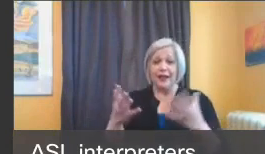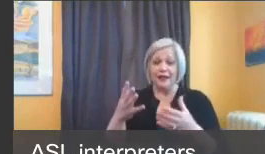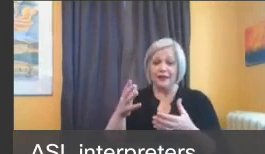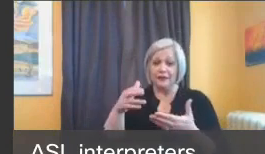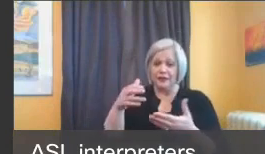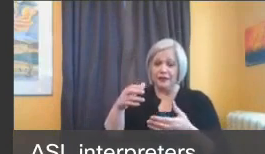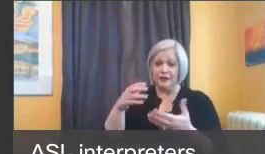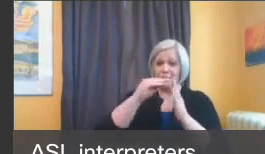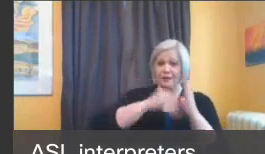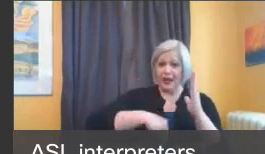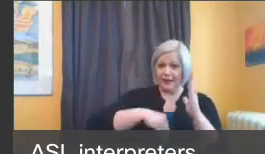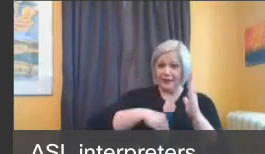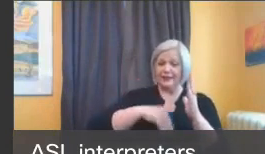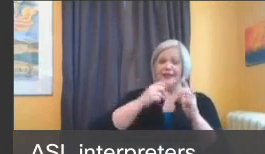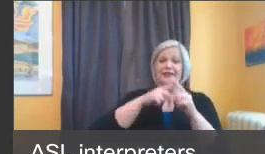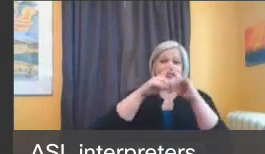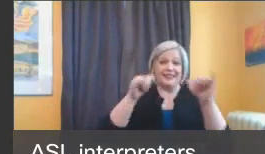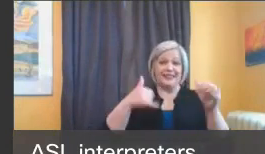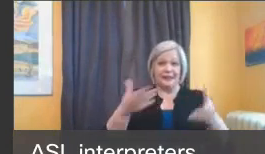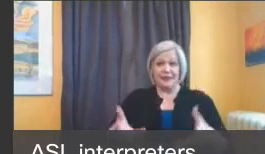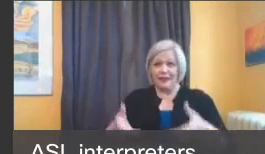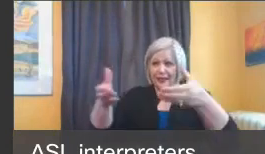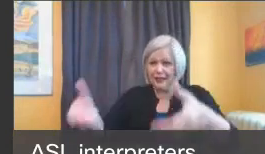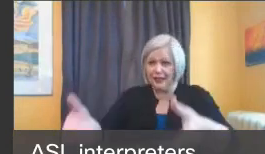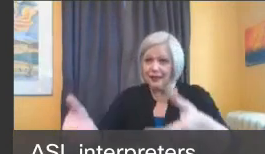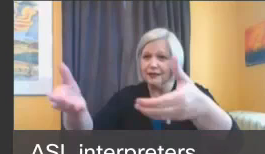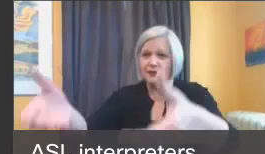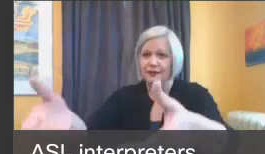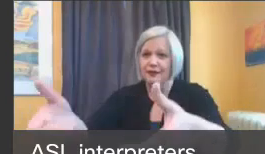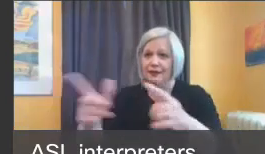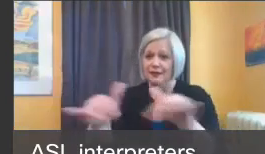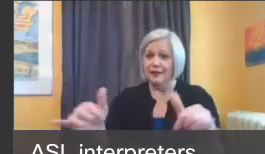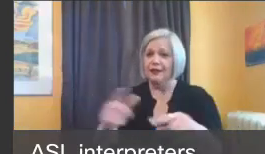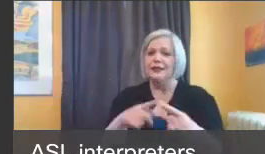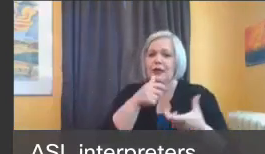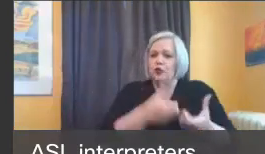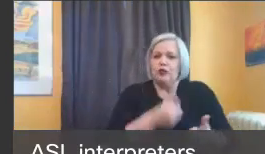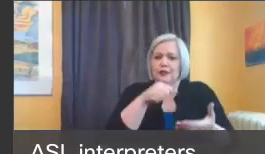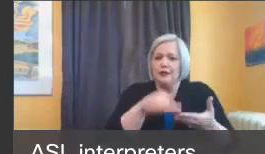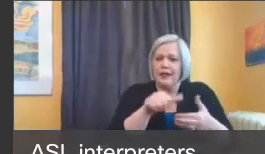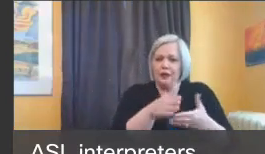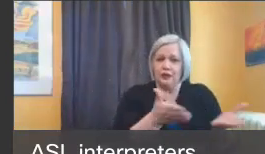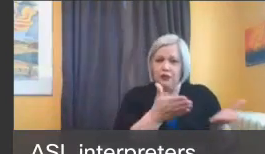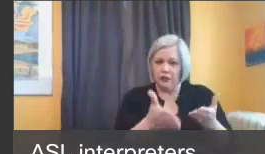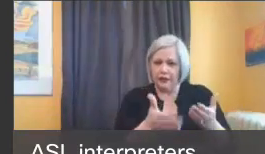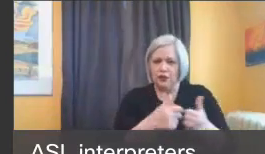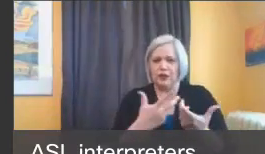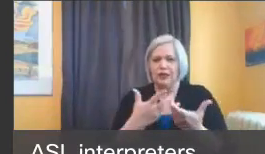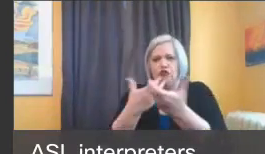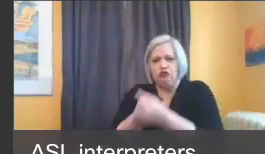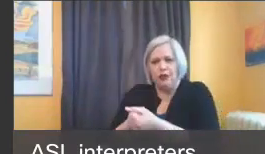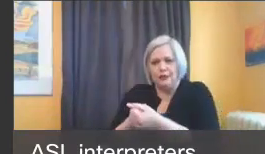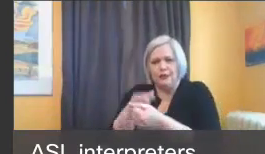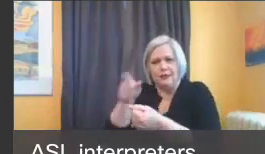will go and drop off everybody's ballot because they don't want to trust it to the Postal Service. So they have a distrust of institutions.